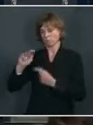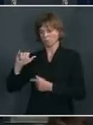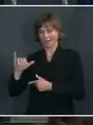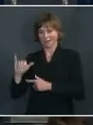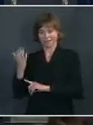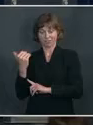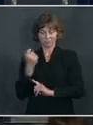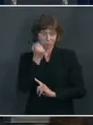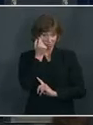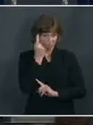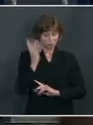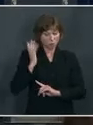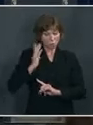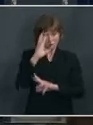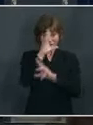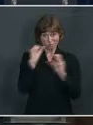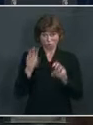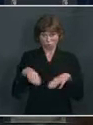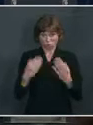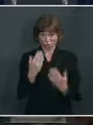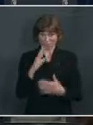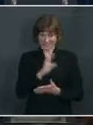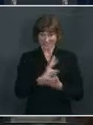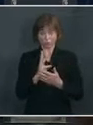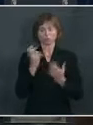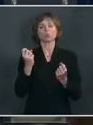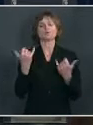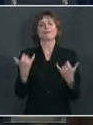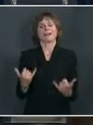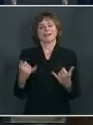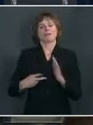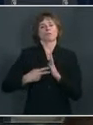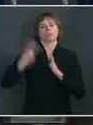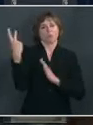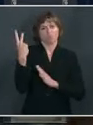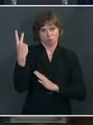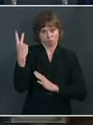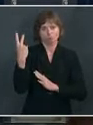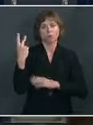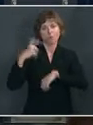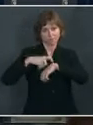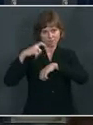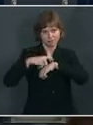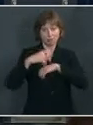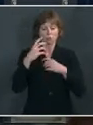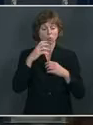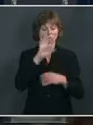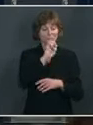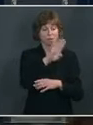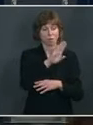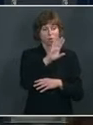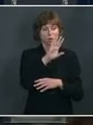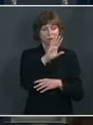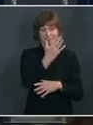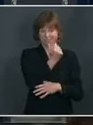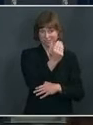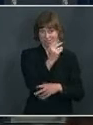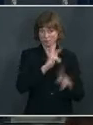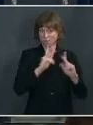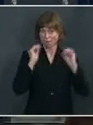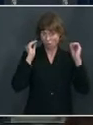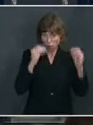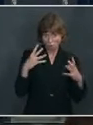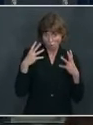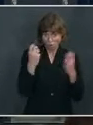for 6 weeks, so this is double that length of time. Starting February 15th, Americans without health insurance can go to